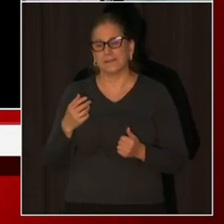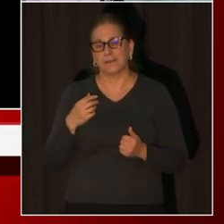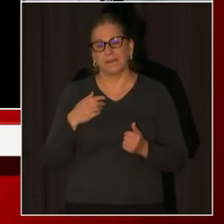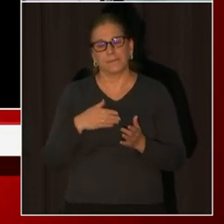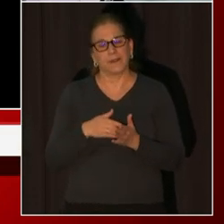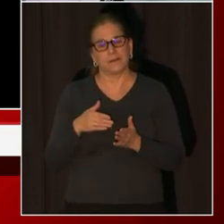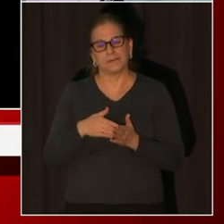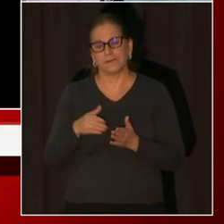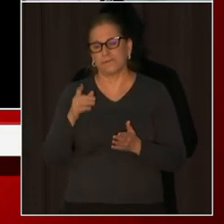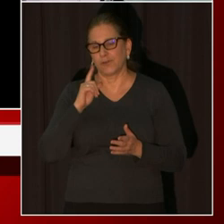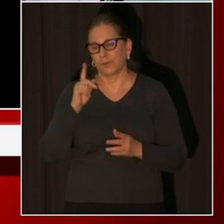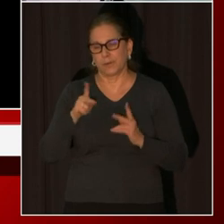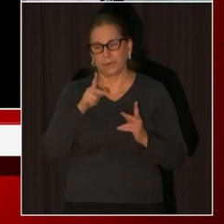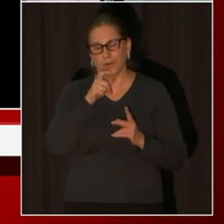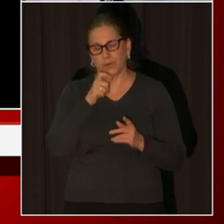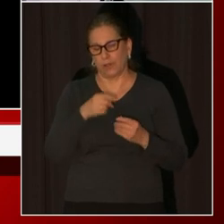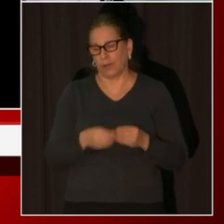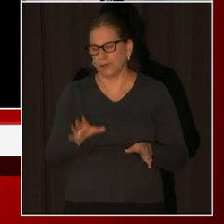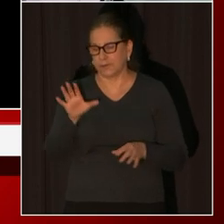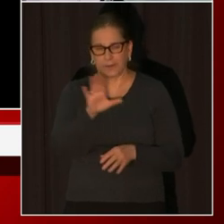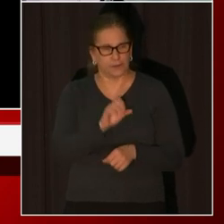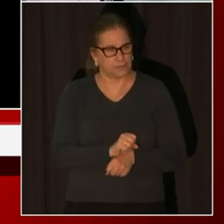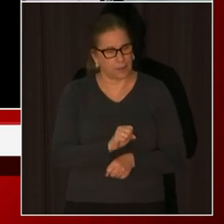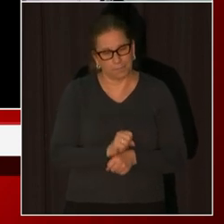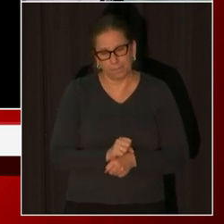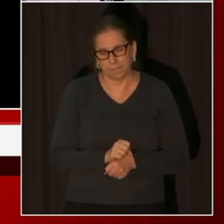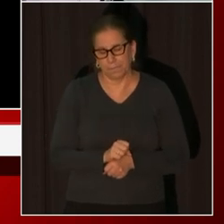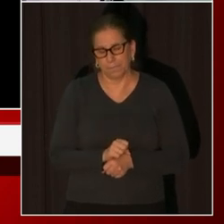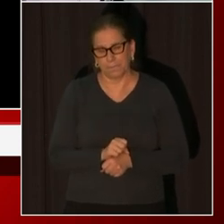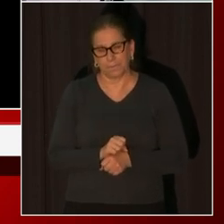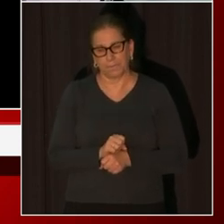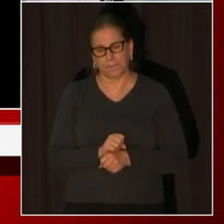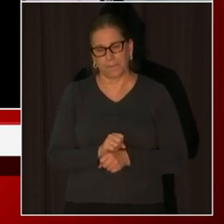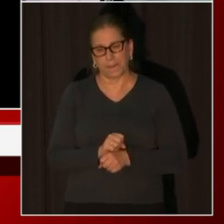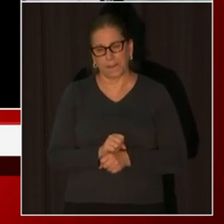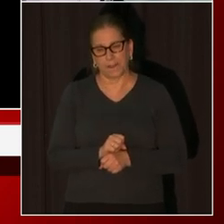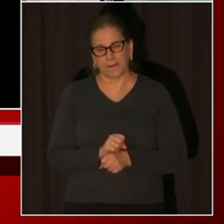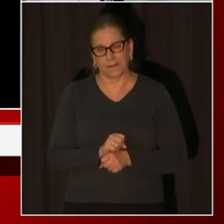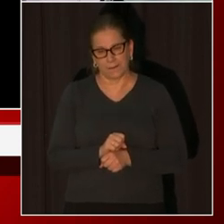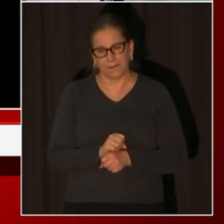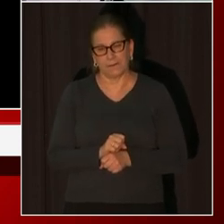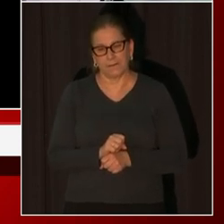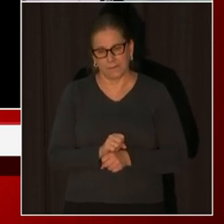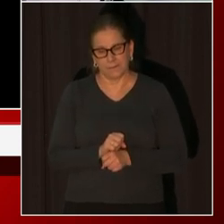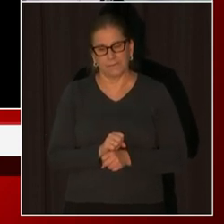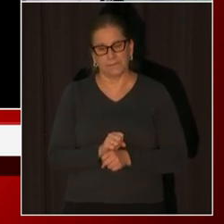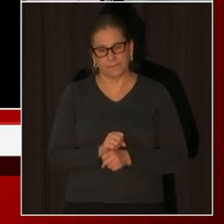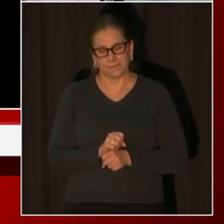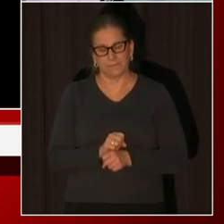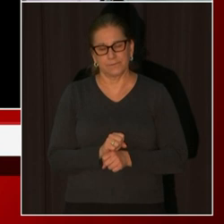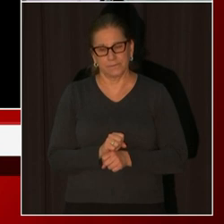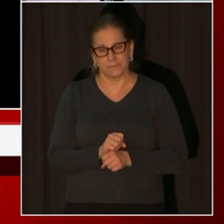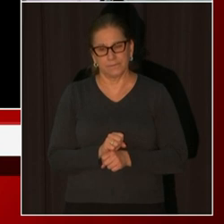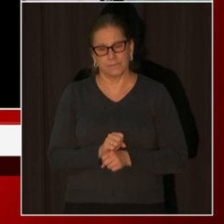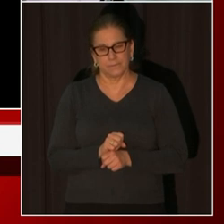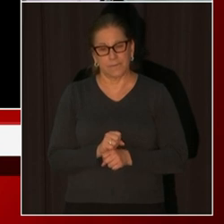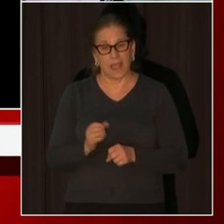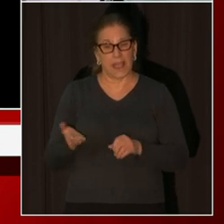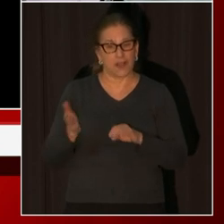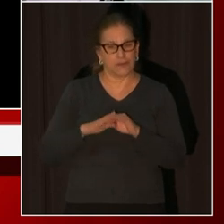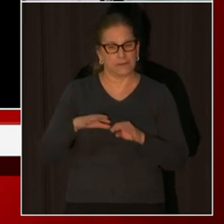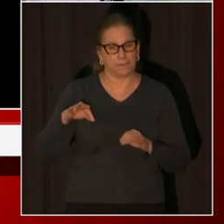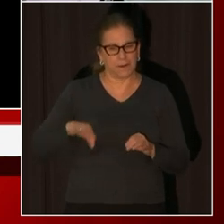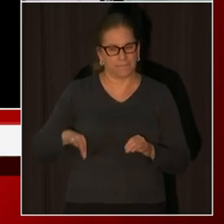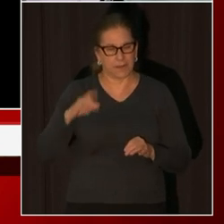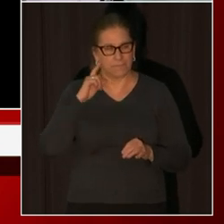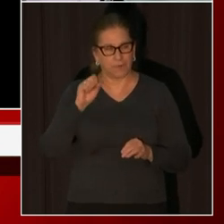job market. In the nutrition space, there's continued assistance flowing through increased SNAP benefits and SNAP payments,